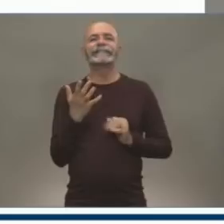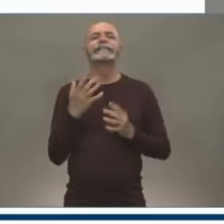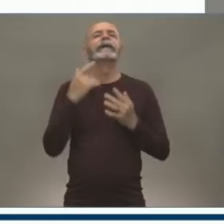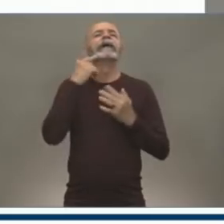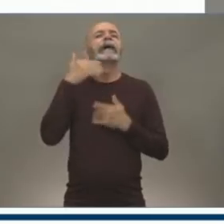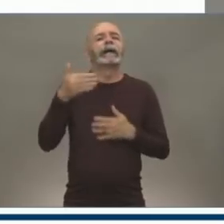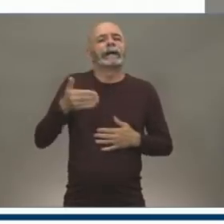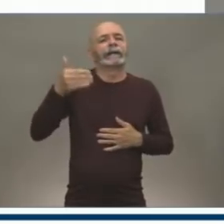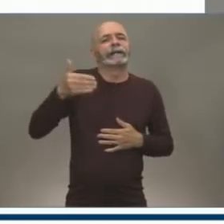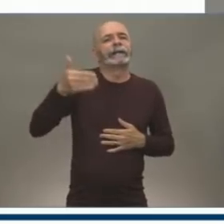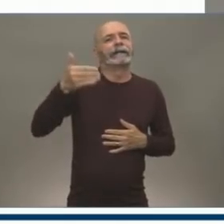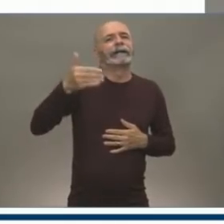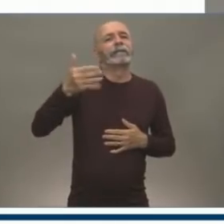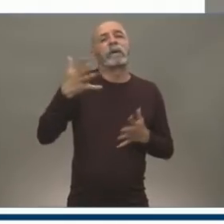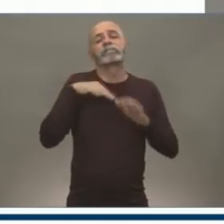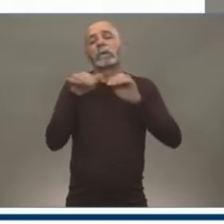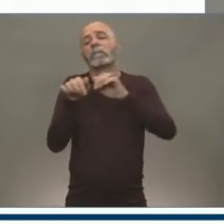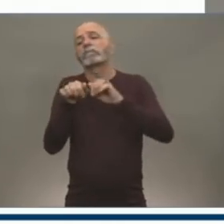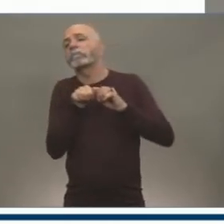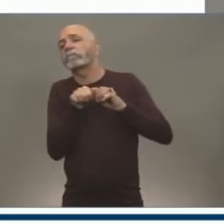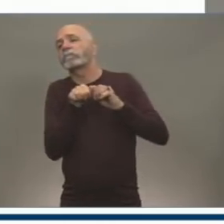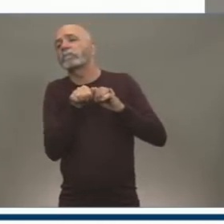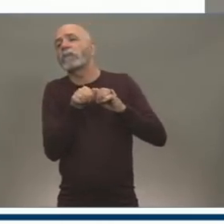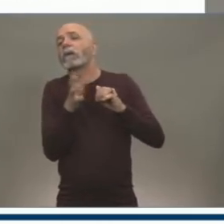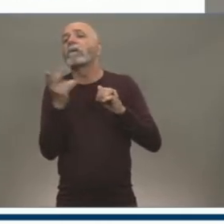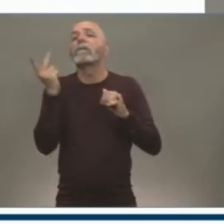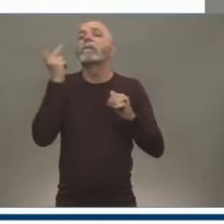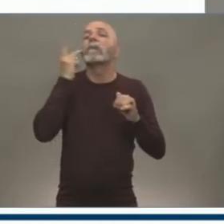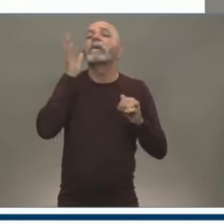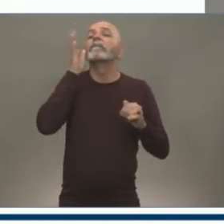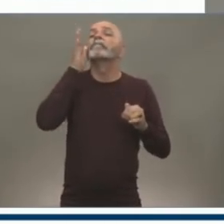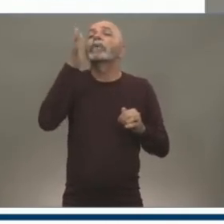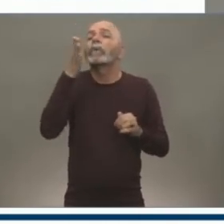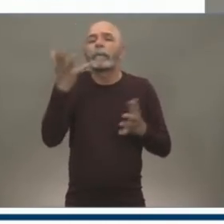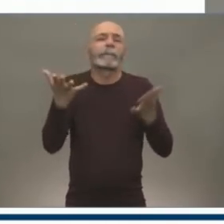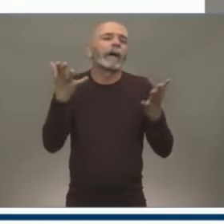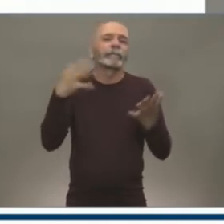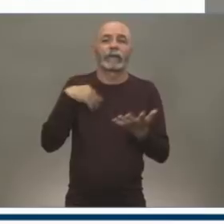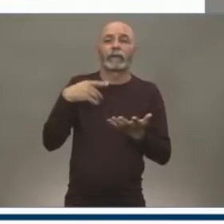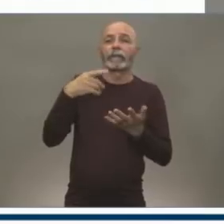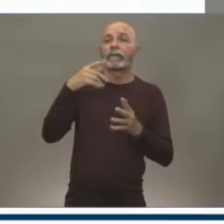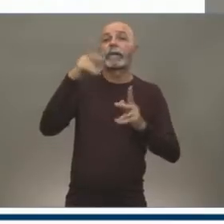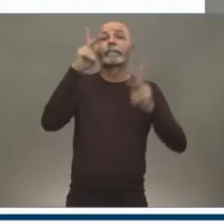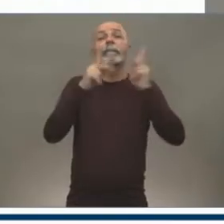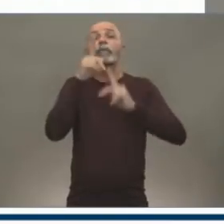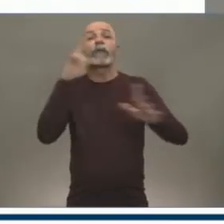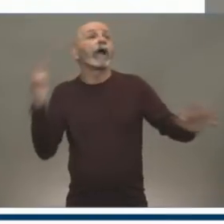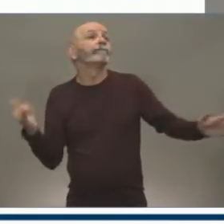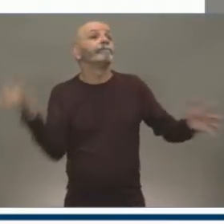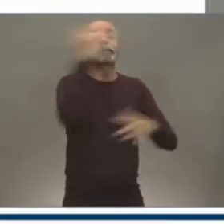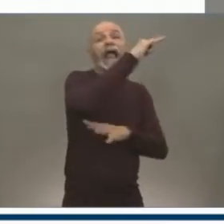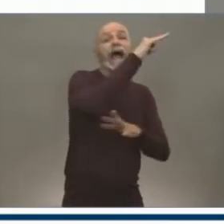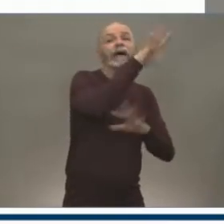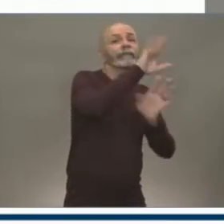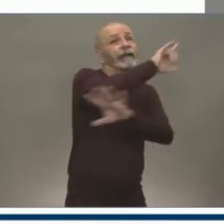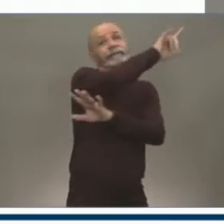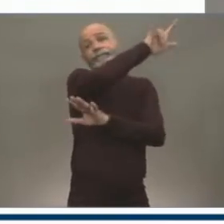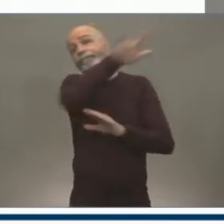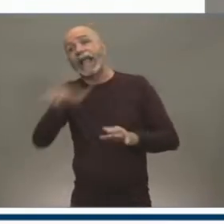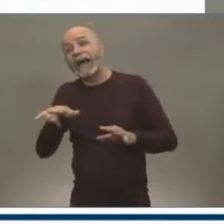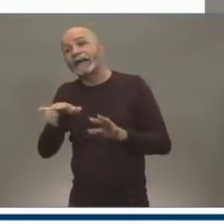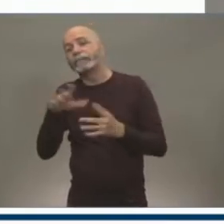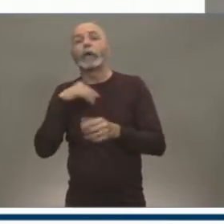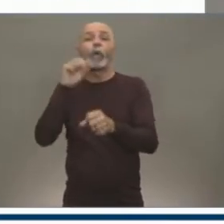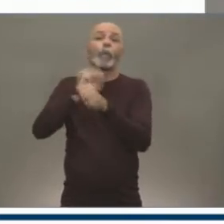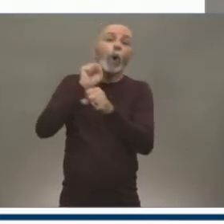approaches around how we deal with things like rotational workers, and we've lots of ongoing conversations about challenging areas like